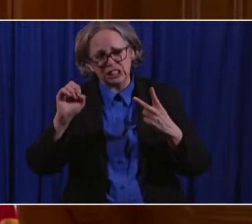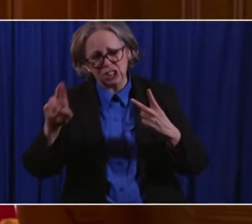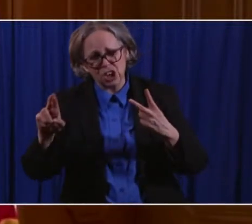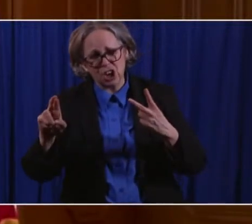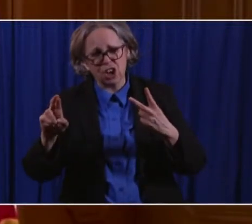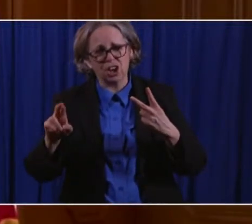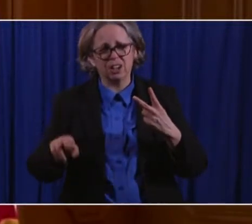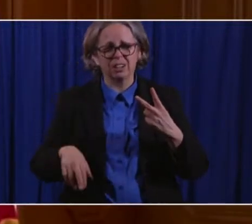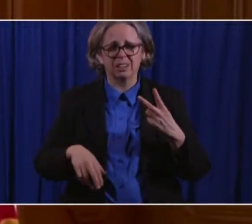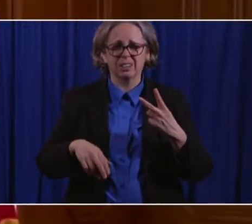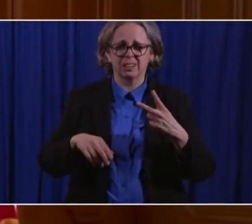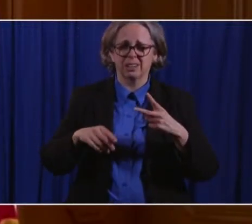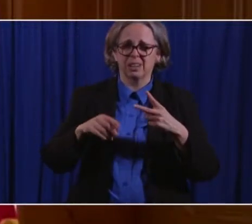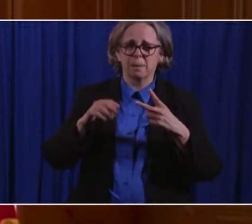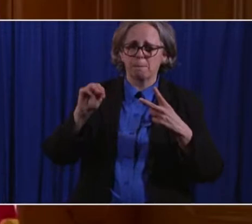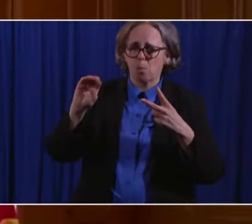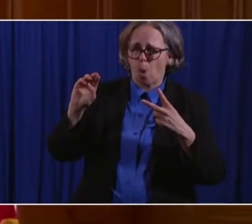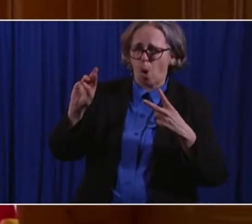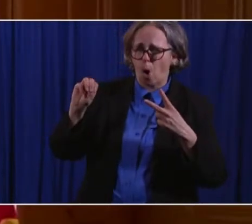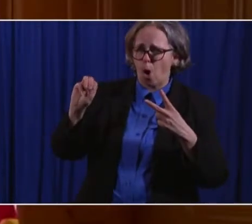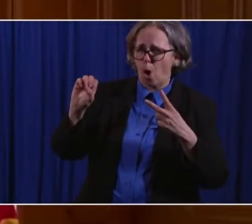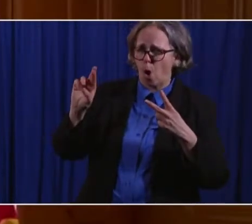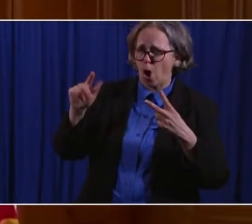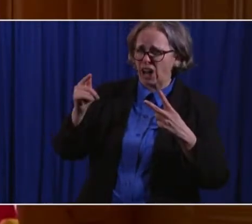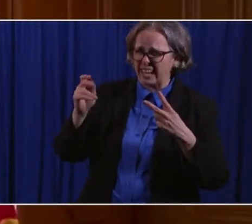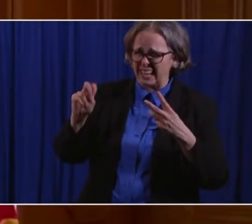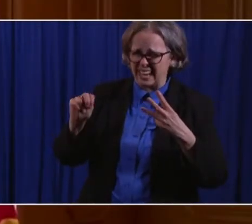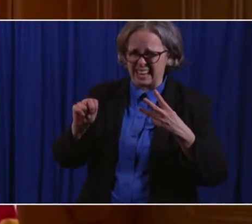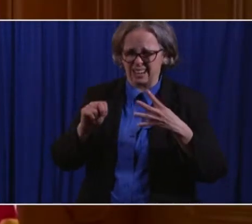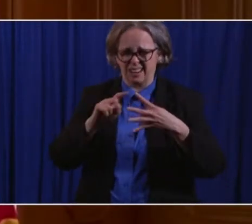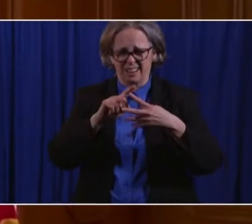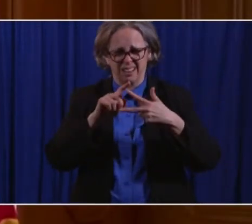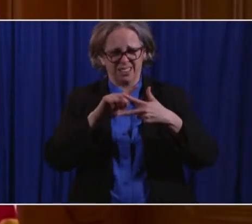and Noble dropped from orange to yellow.